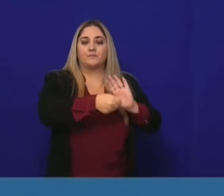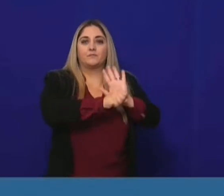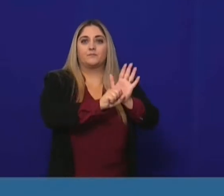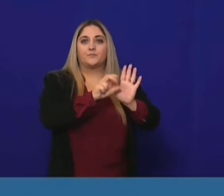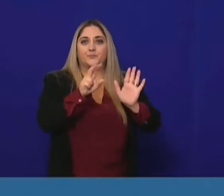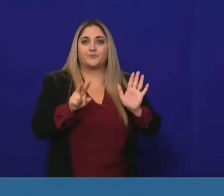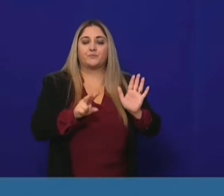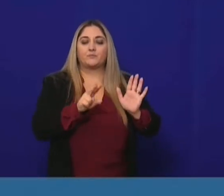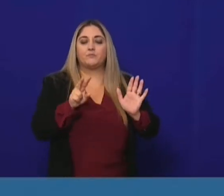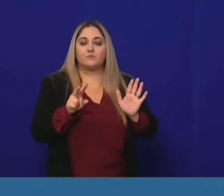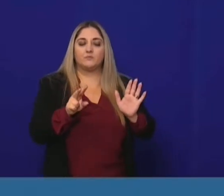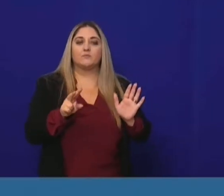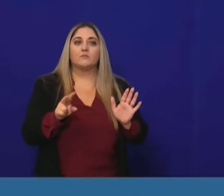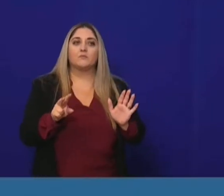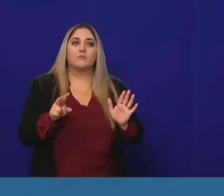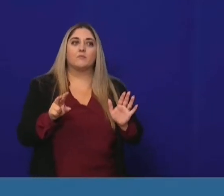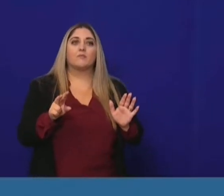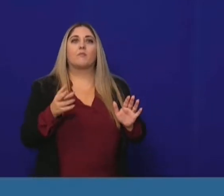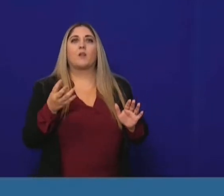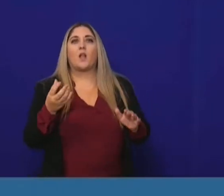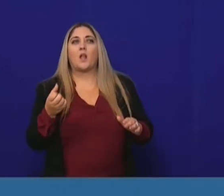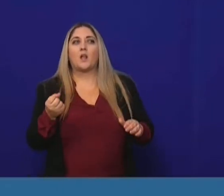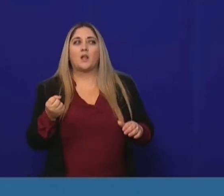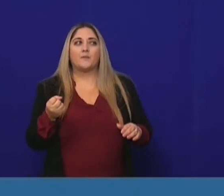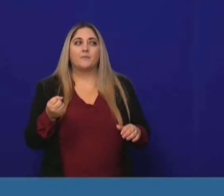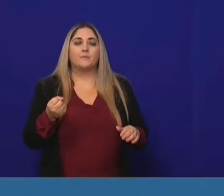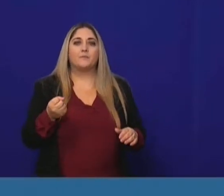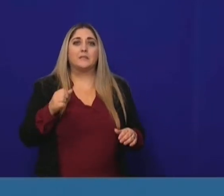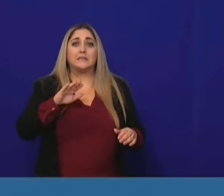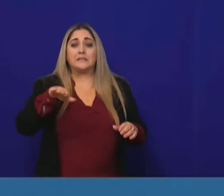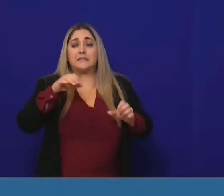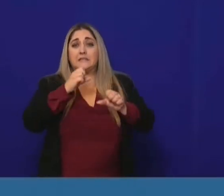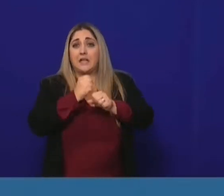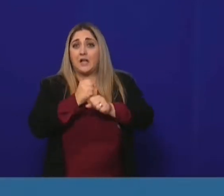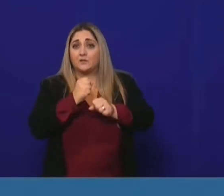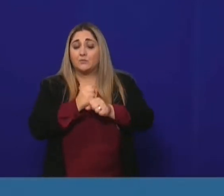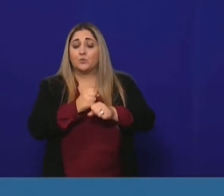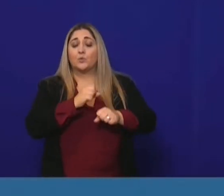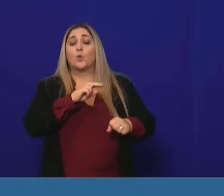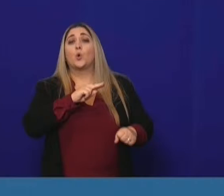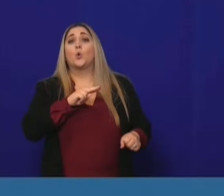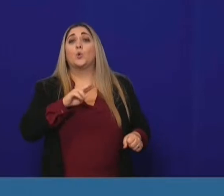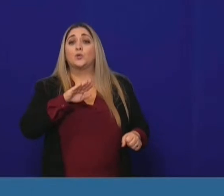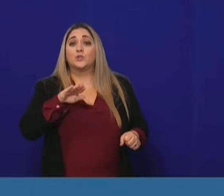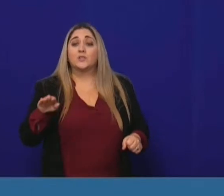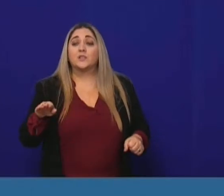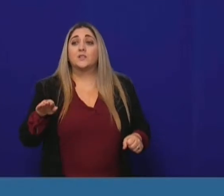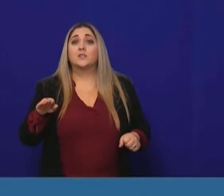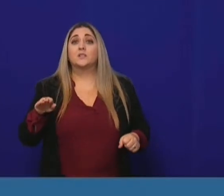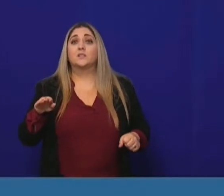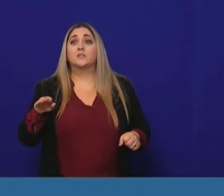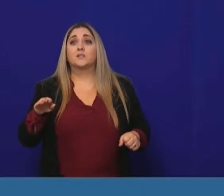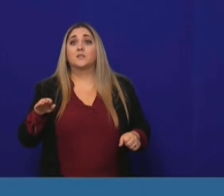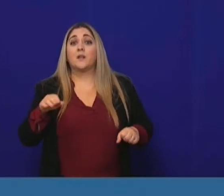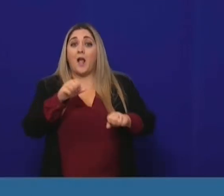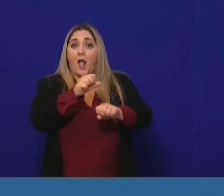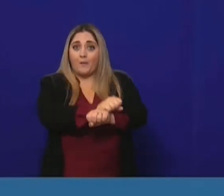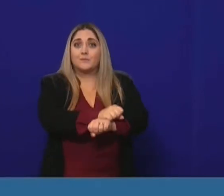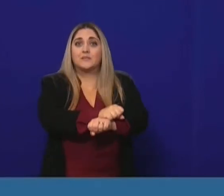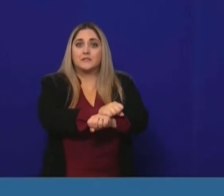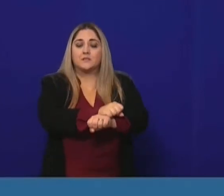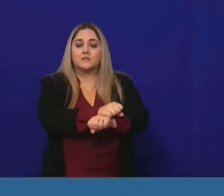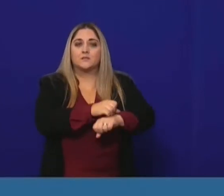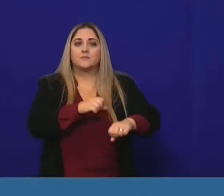kienu pożittivi fejn kellna numru ta' staff, hemmhekk ukoll kellna numru ta' inmates u mill-aħħar informazzjoni